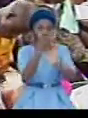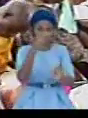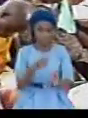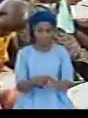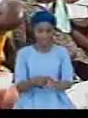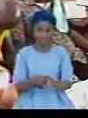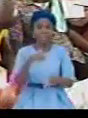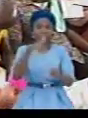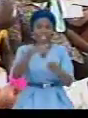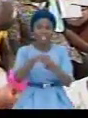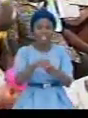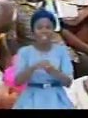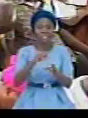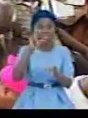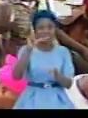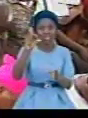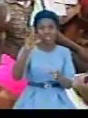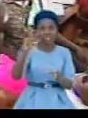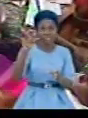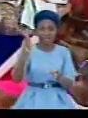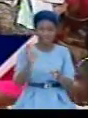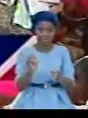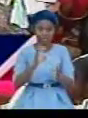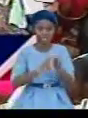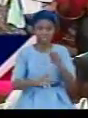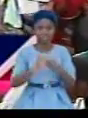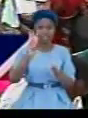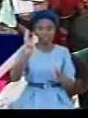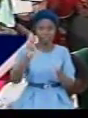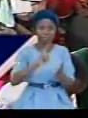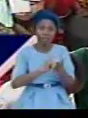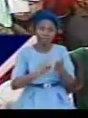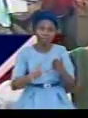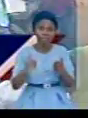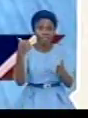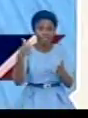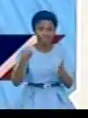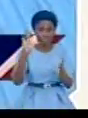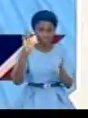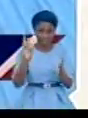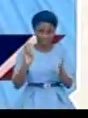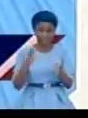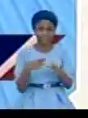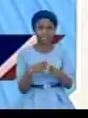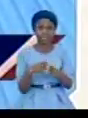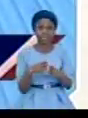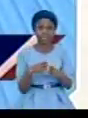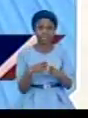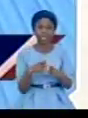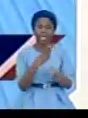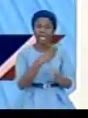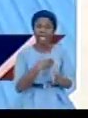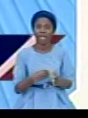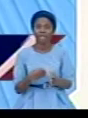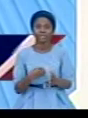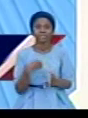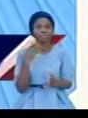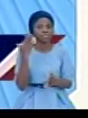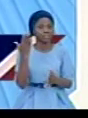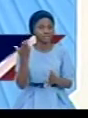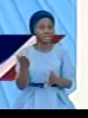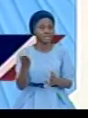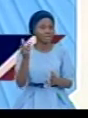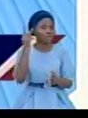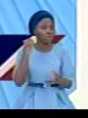4, I'm reading from verse 17. Luke chapter 4, verse 17. And there was delivered